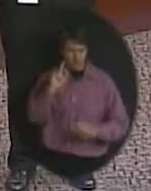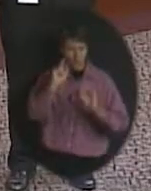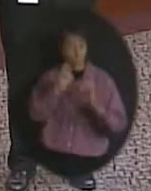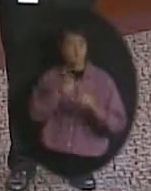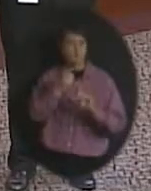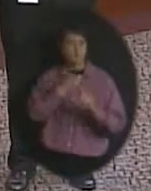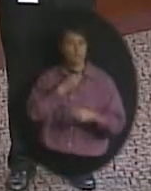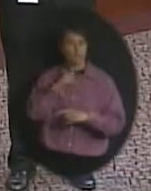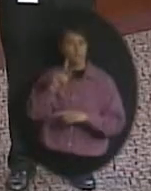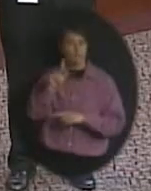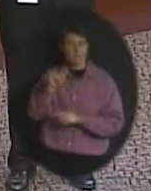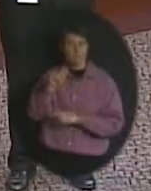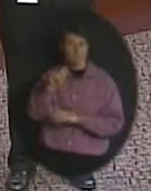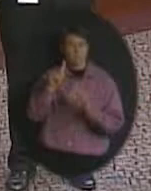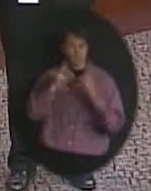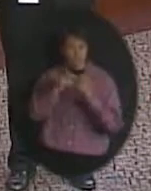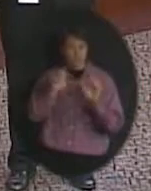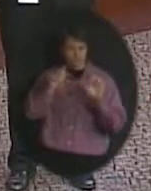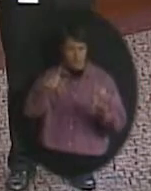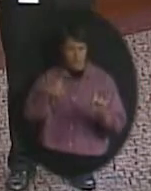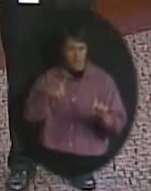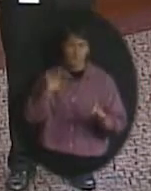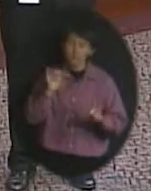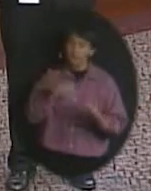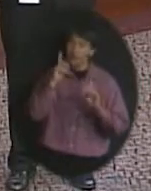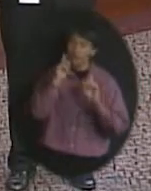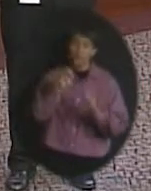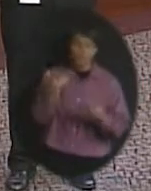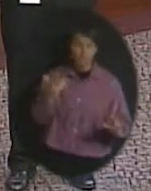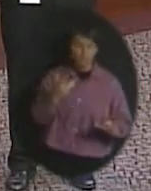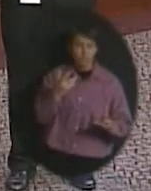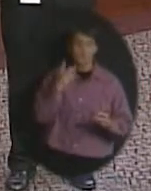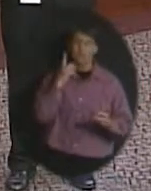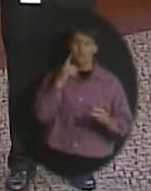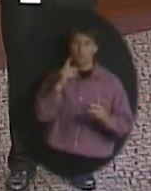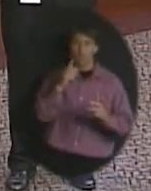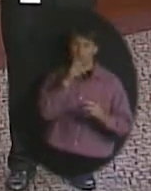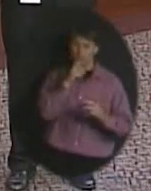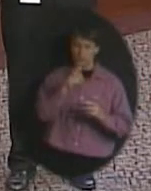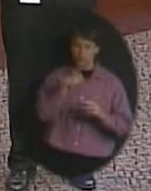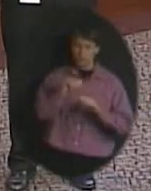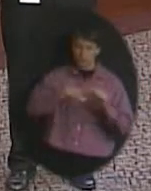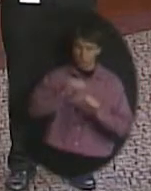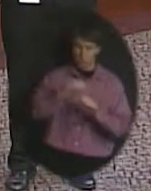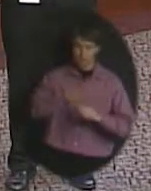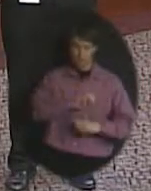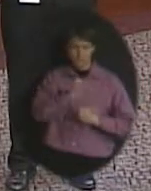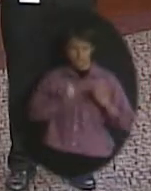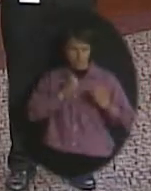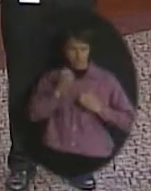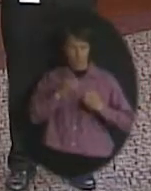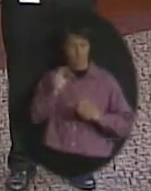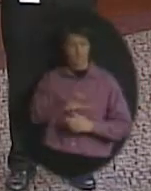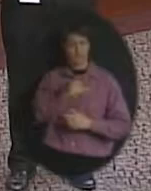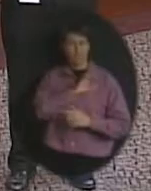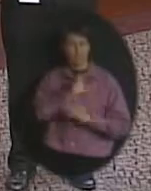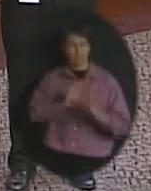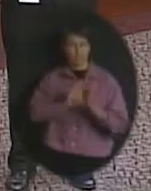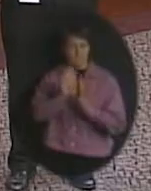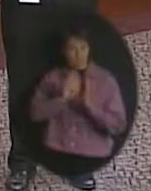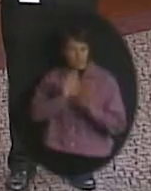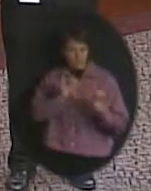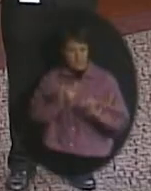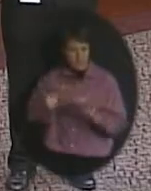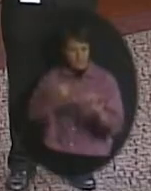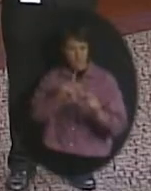Department of Education. The Spotlight Award is recognizing schools who achieve the state's social, emotional, and character development standards. A